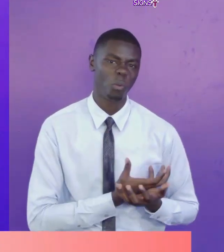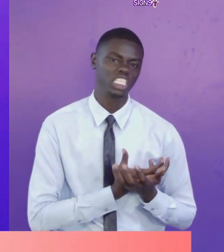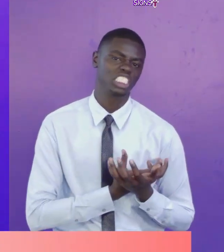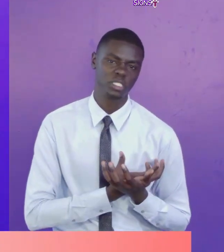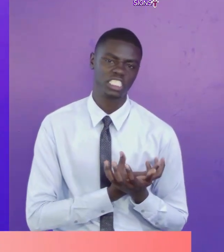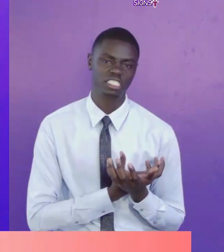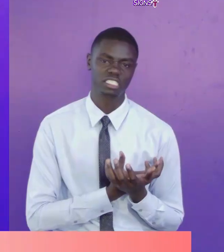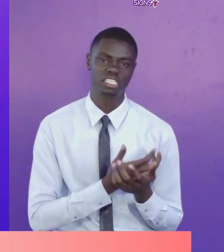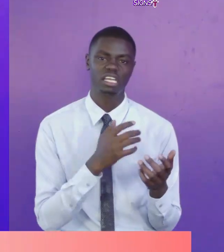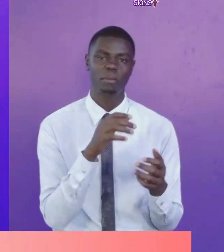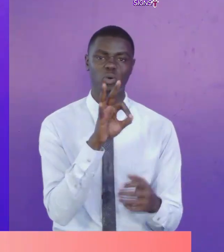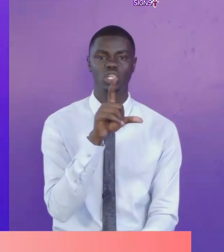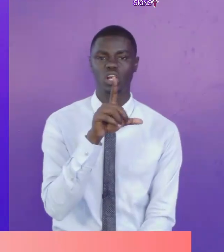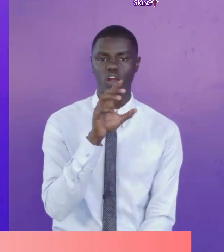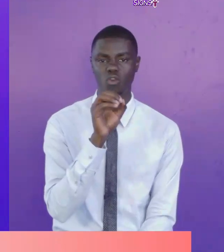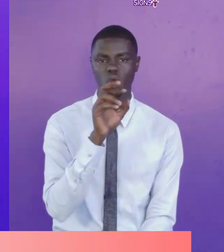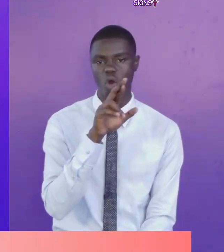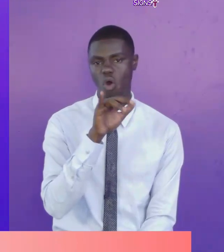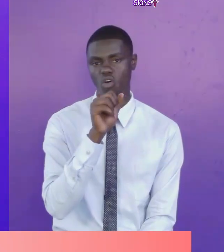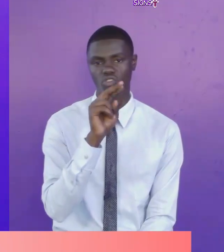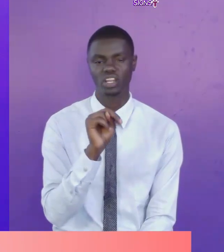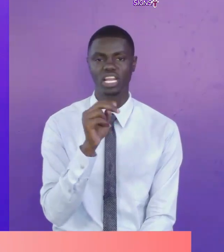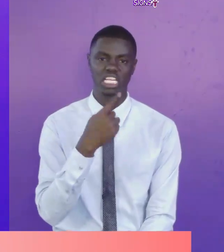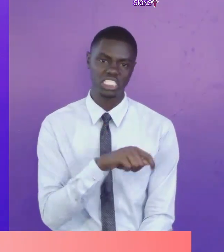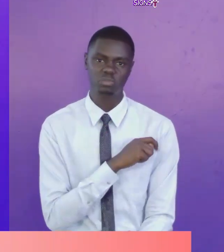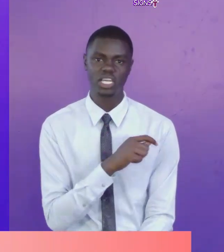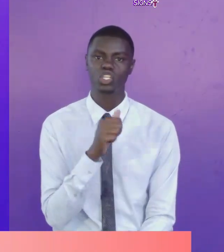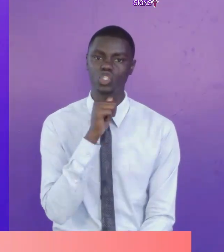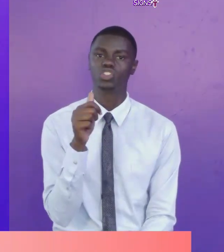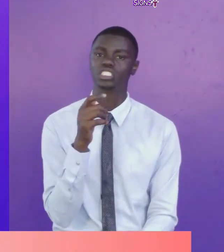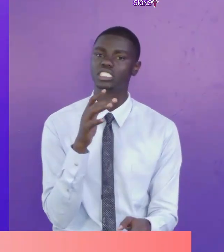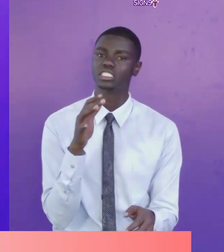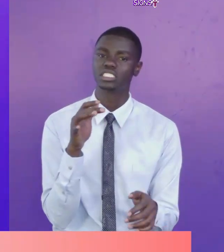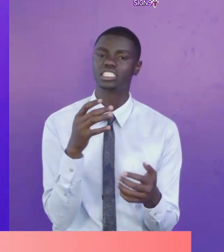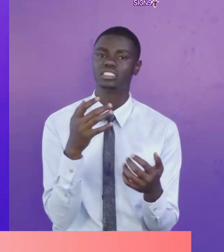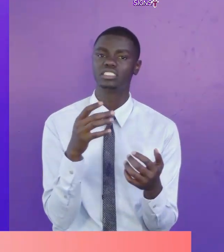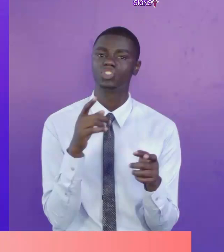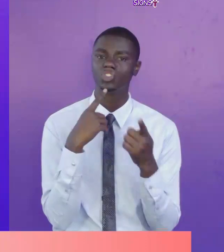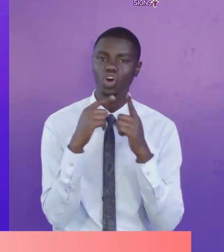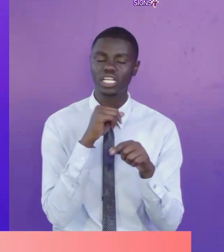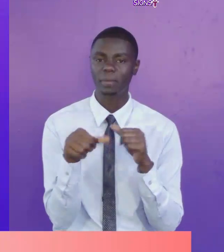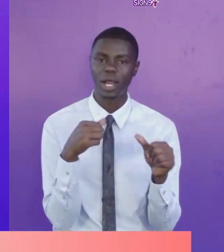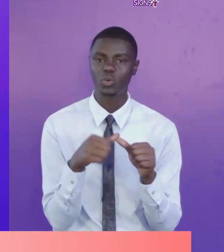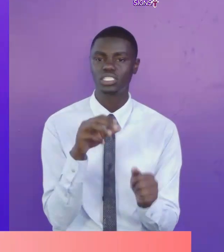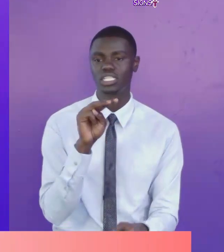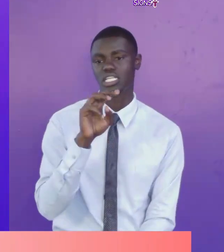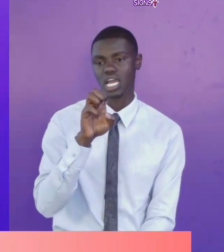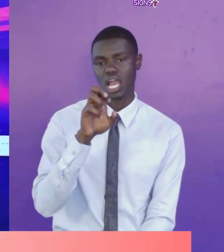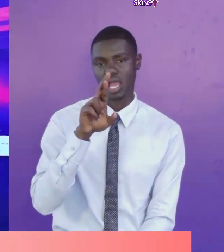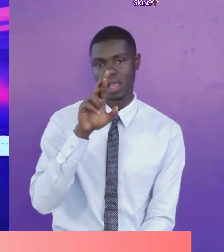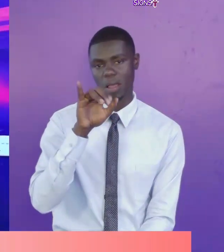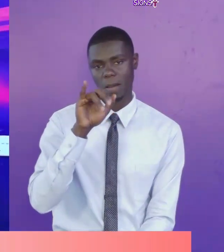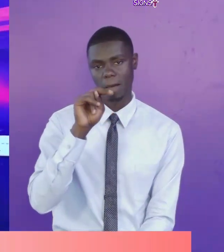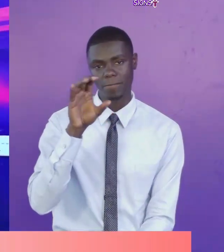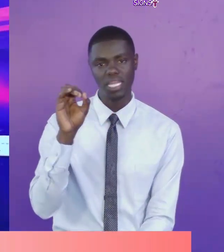when it comes to Florian, na kwa Spain uongelei Merino the same. Yeah, he was not breastfed. Merino was